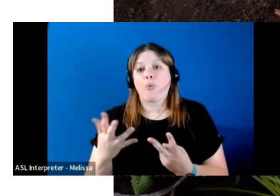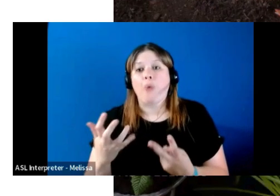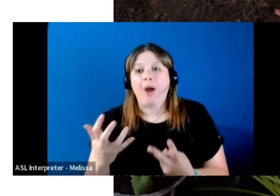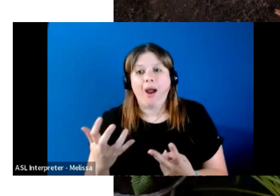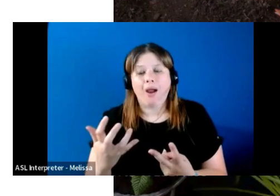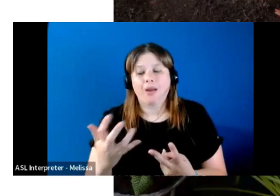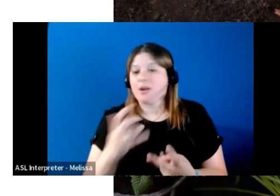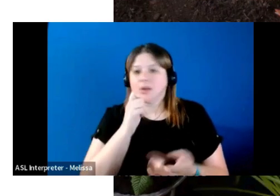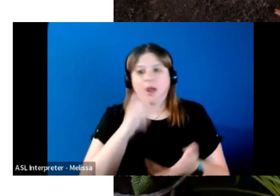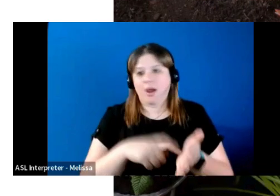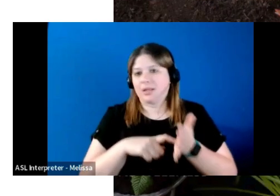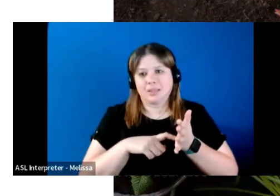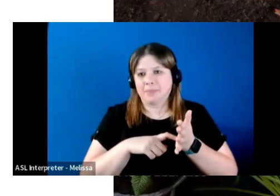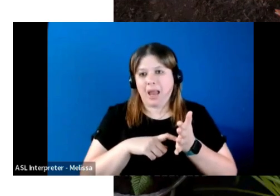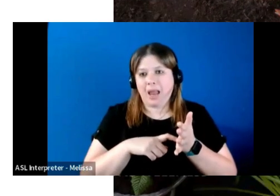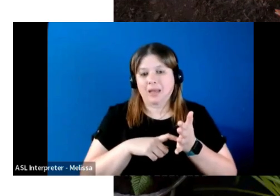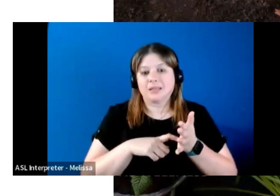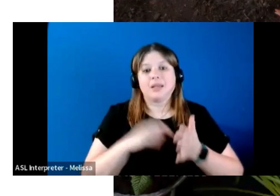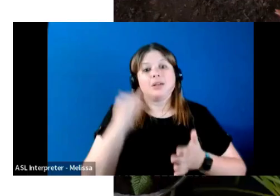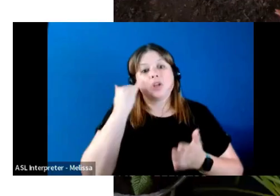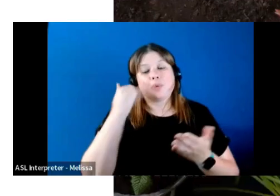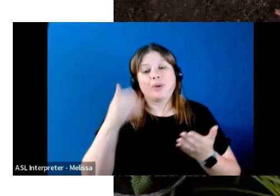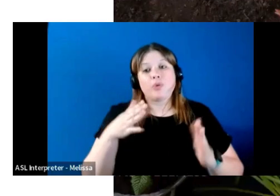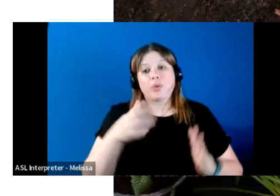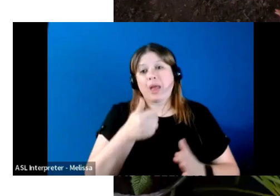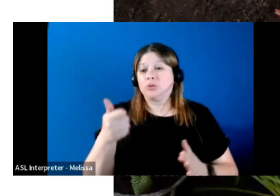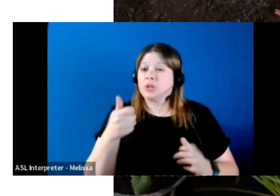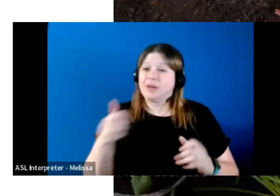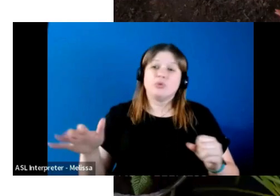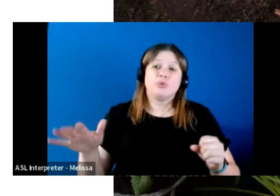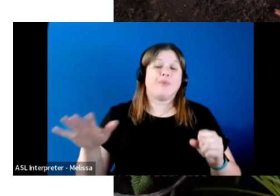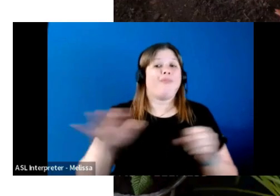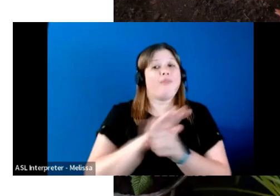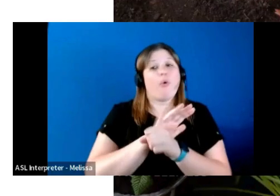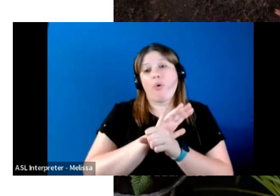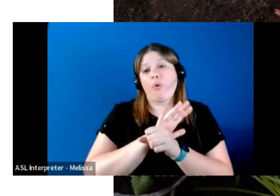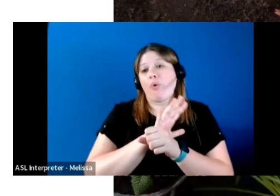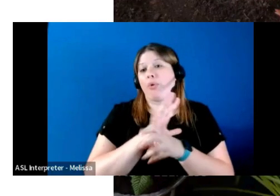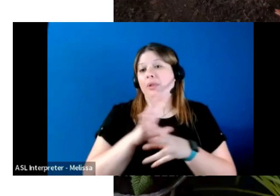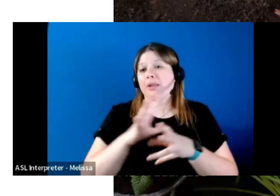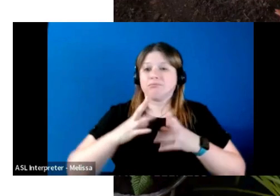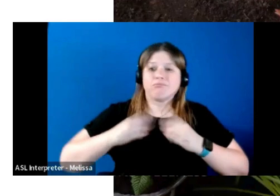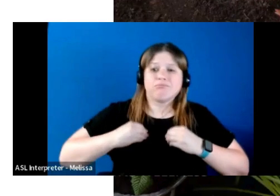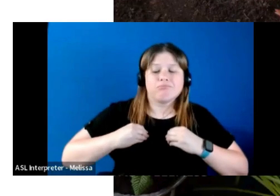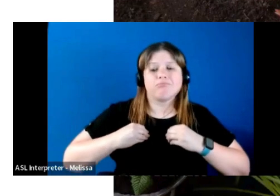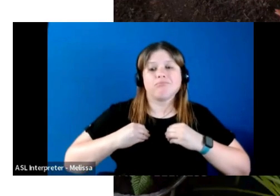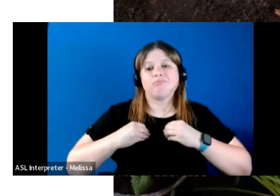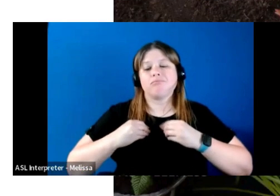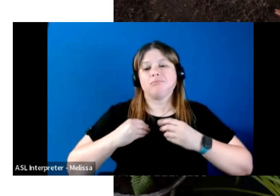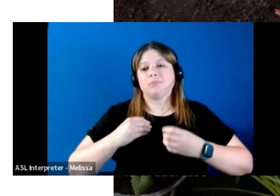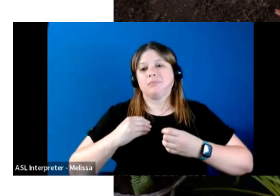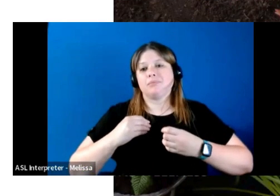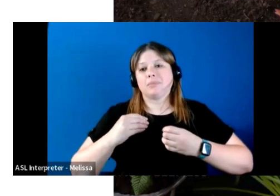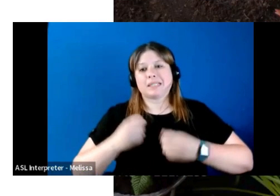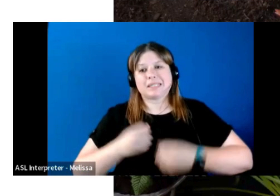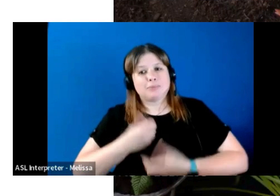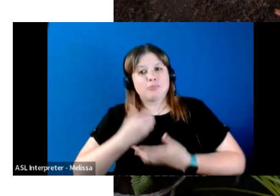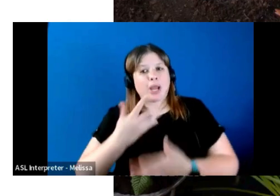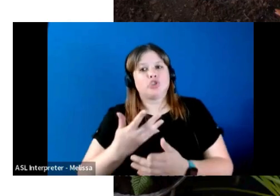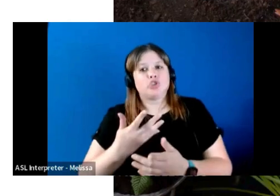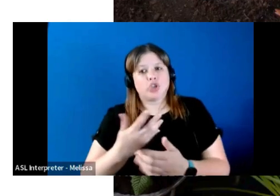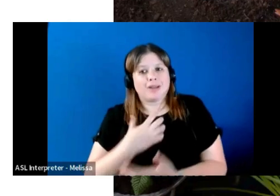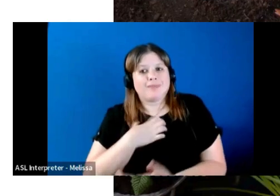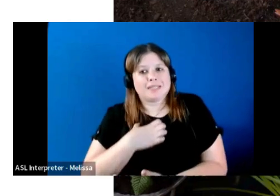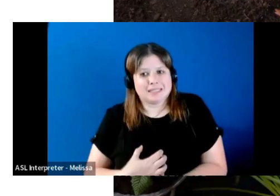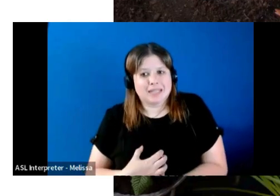you let yourself fully take in an expression of desire on the part of a partner